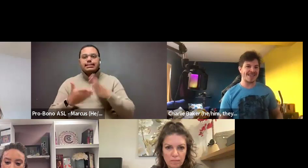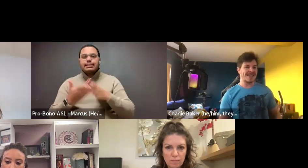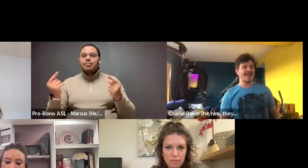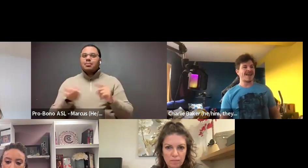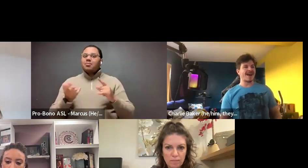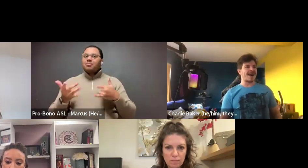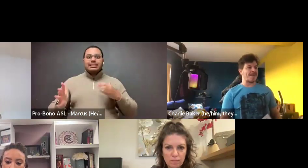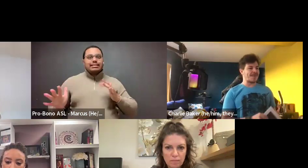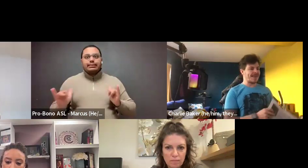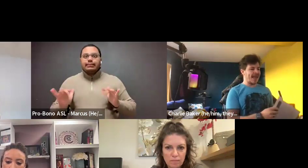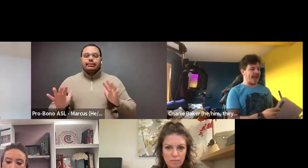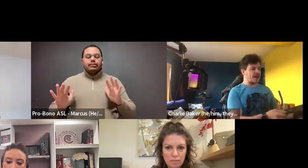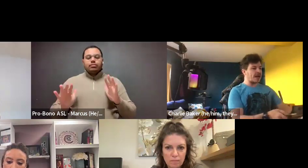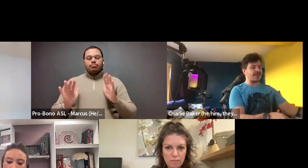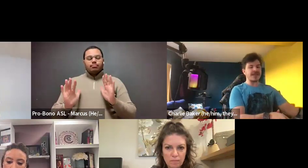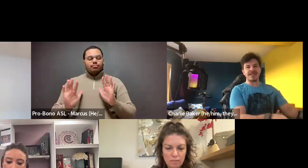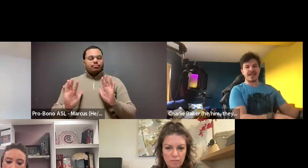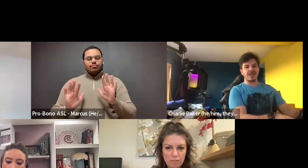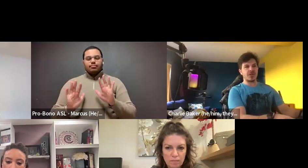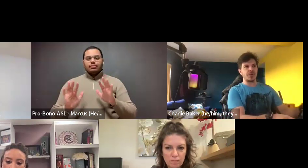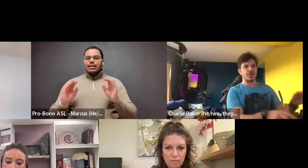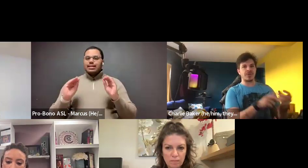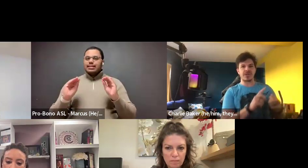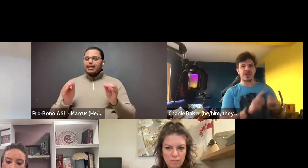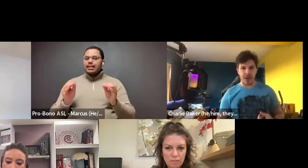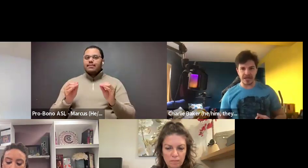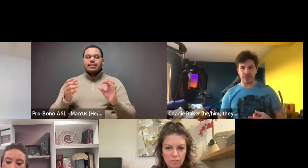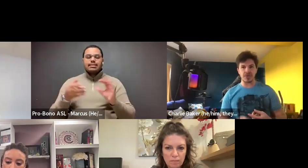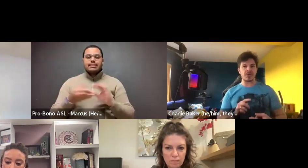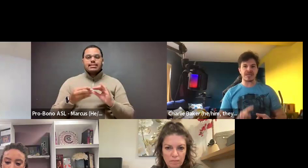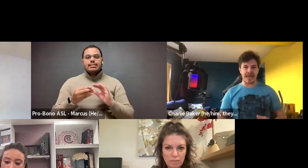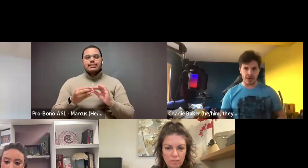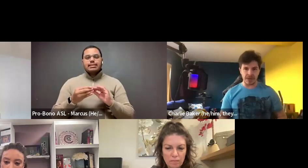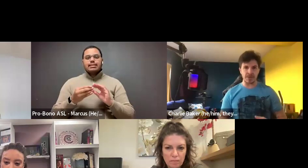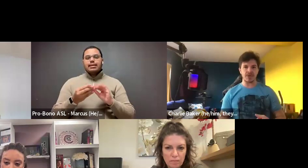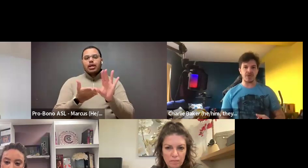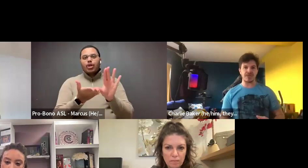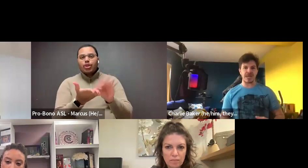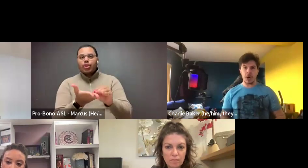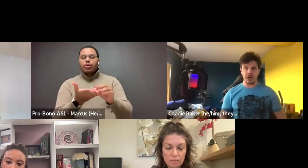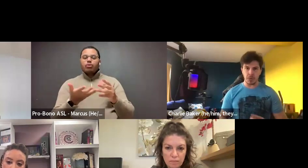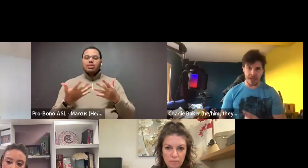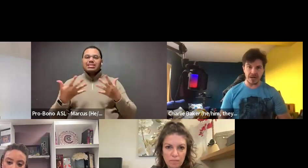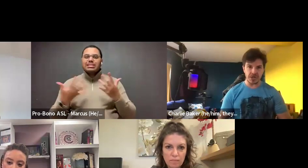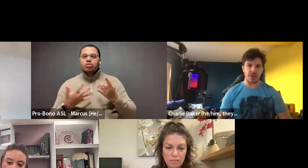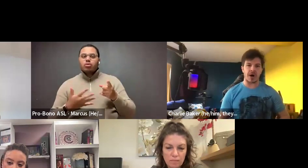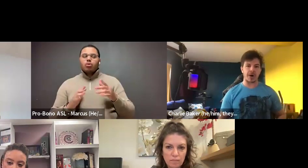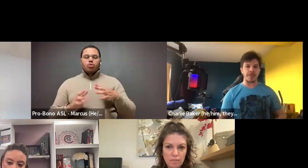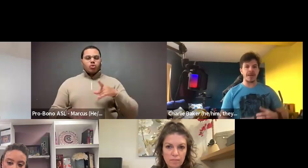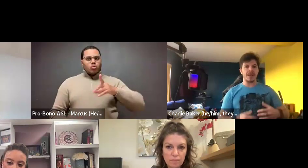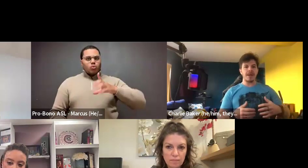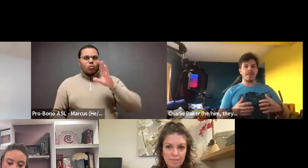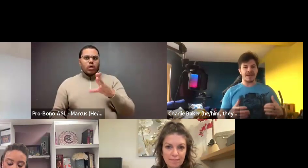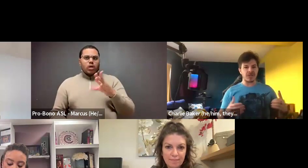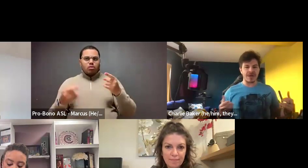eagerness. And none of this is said to dissuade you, to scare you, to say, oh, you will do